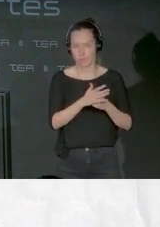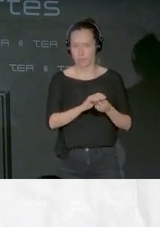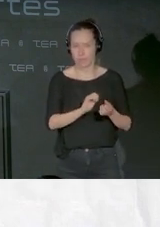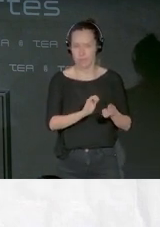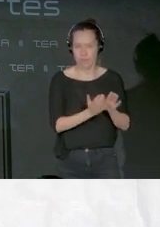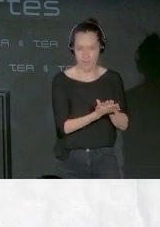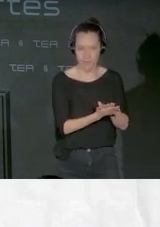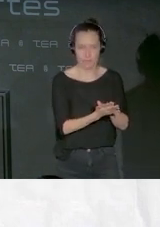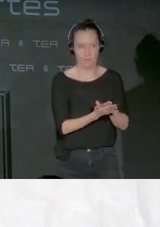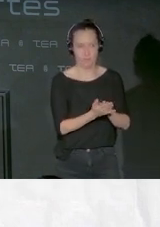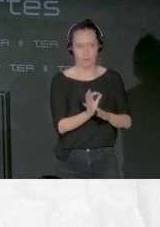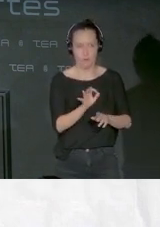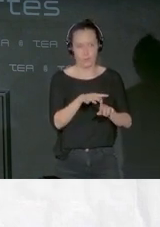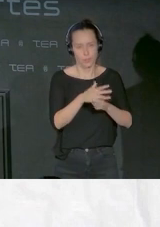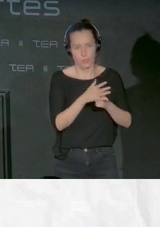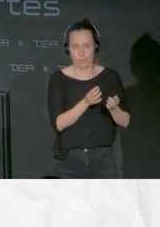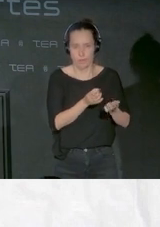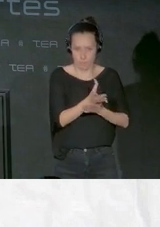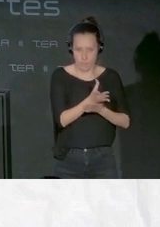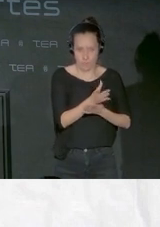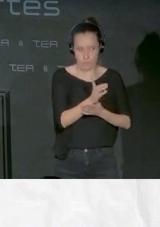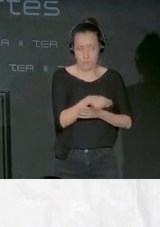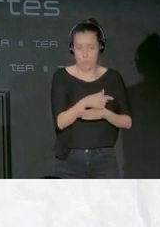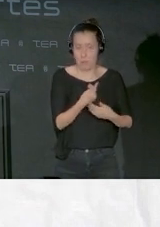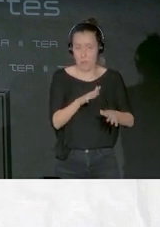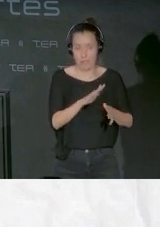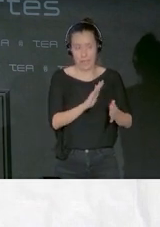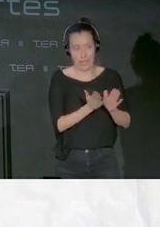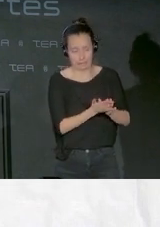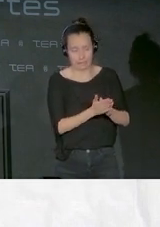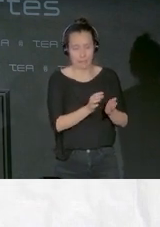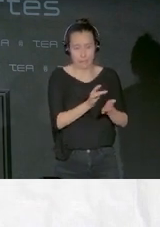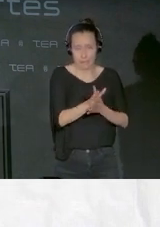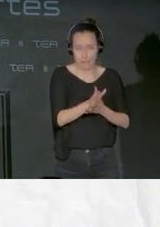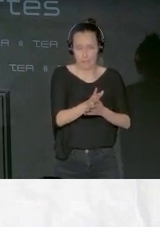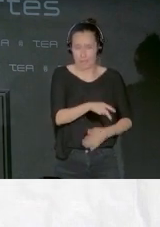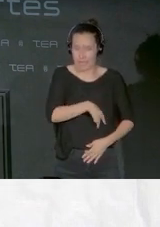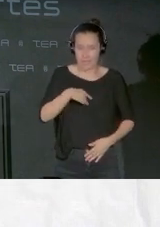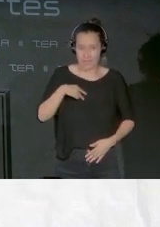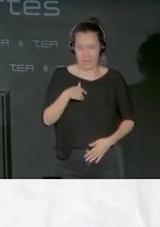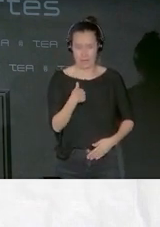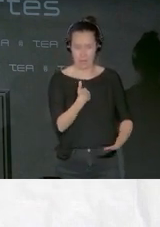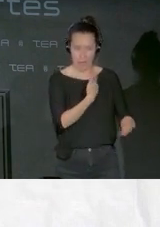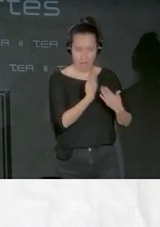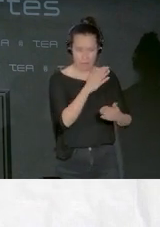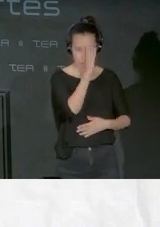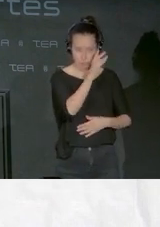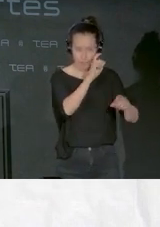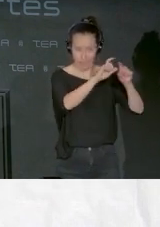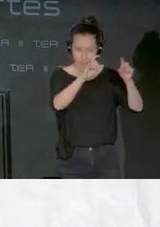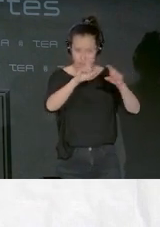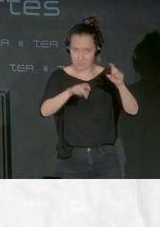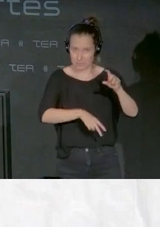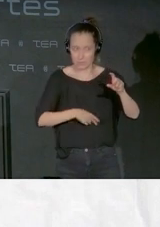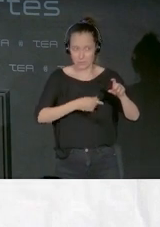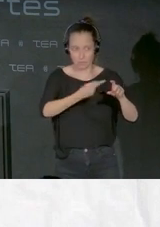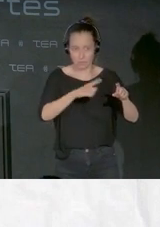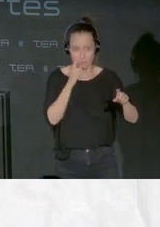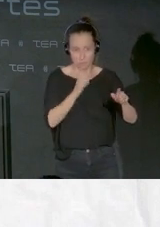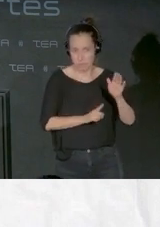companies, both small and large, they were relatively buoyant and confident in terms of increasing employment in the